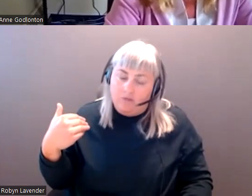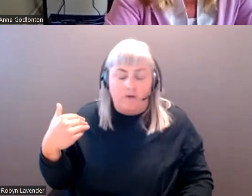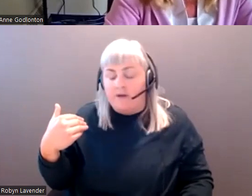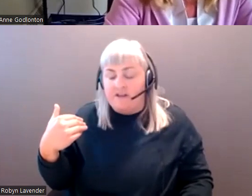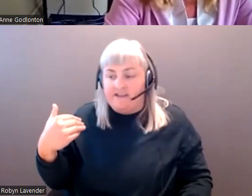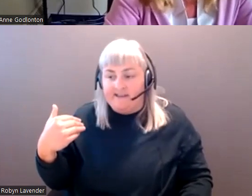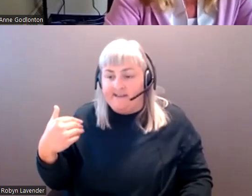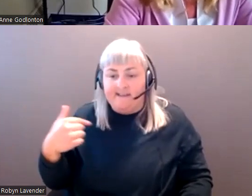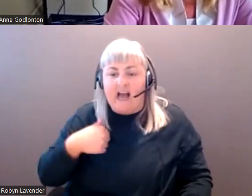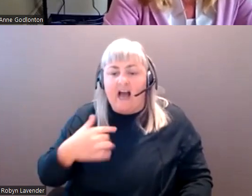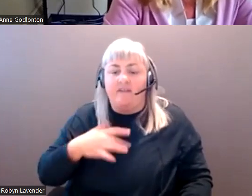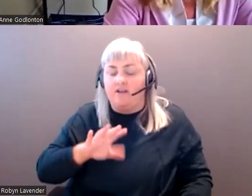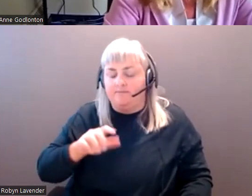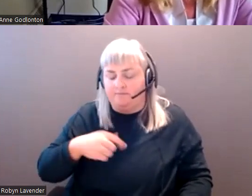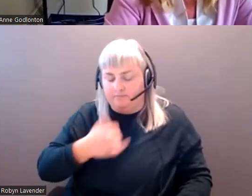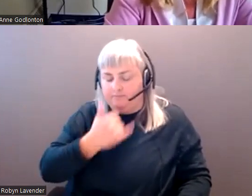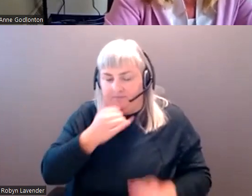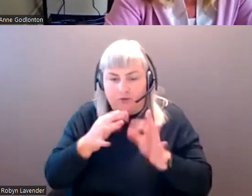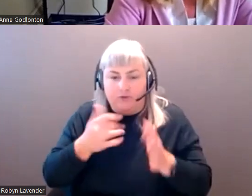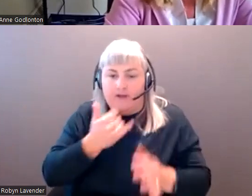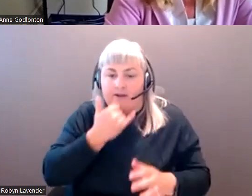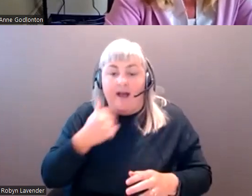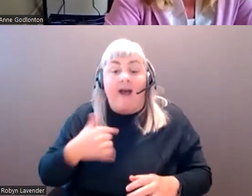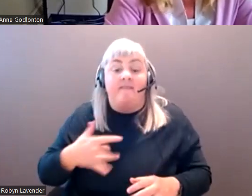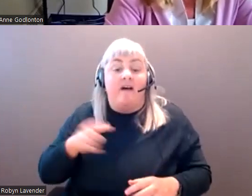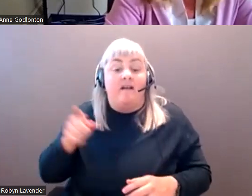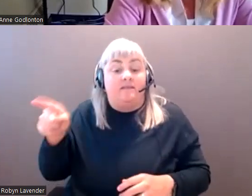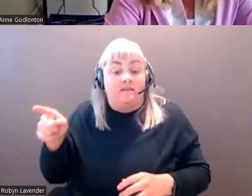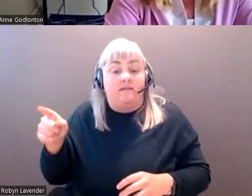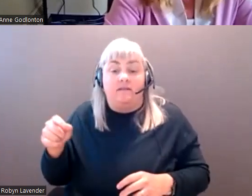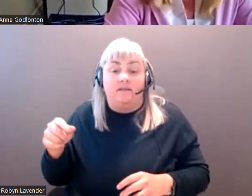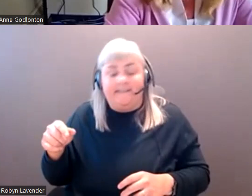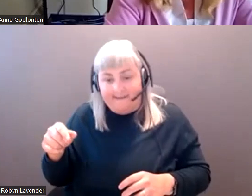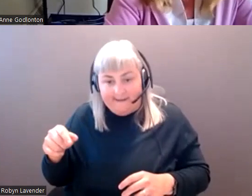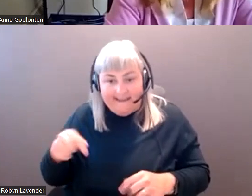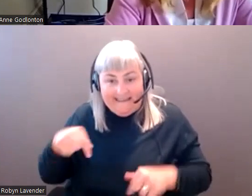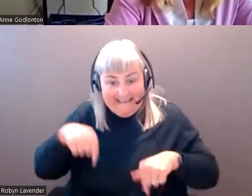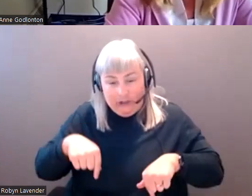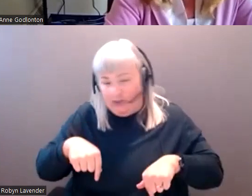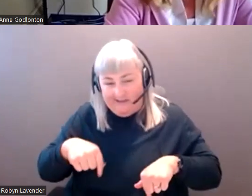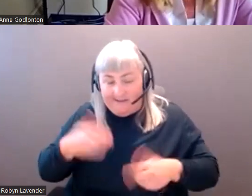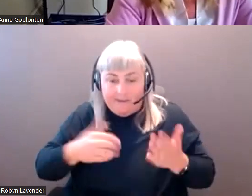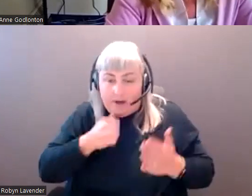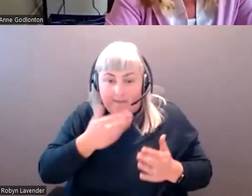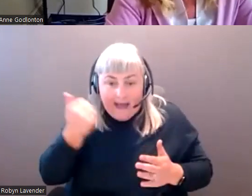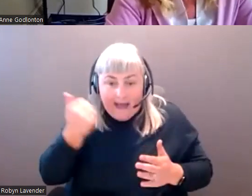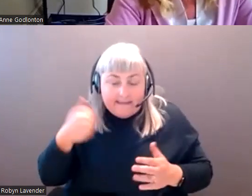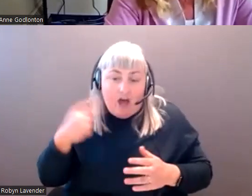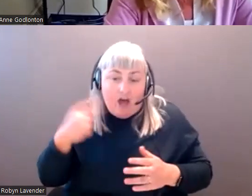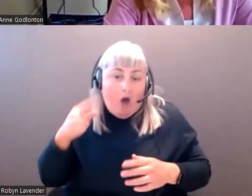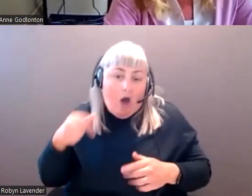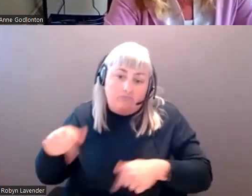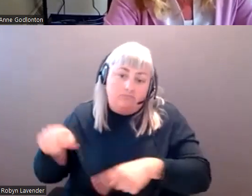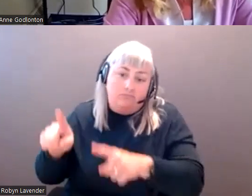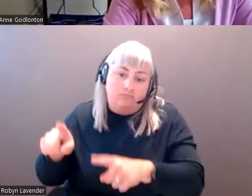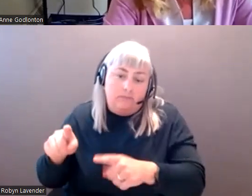here. After 2 weeks here, she said through translation, absolutely not. I love it here. And it's